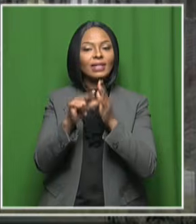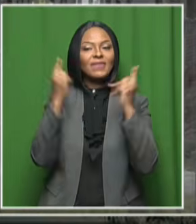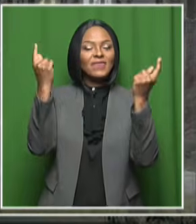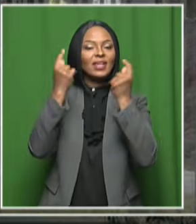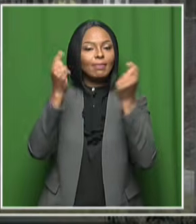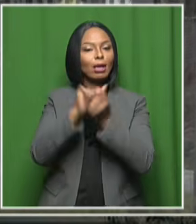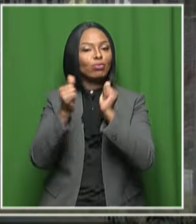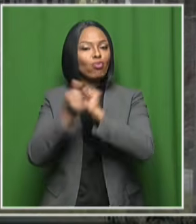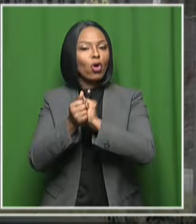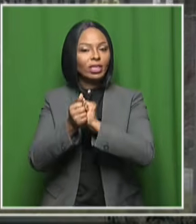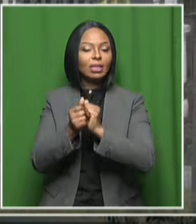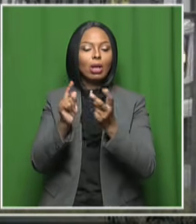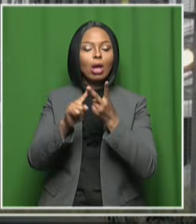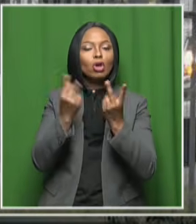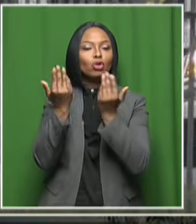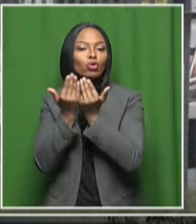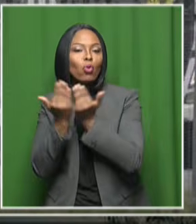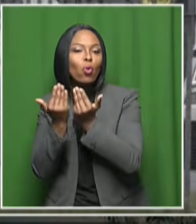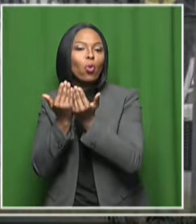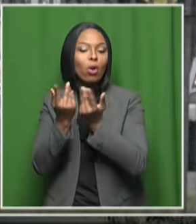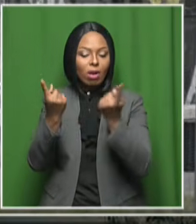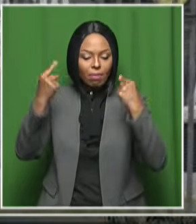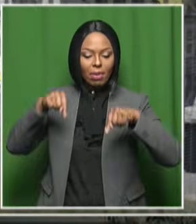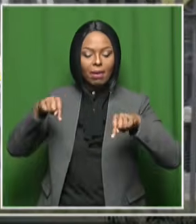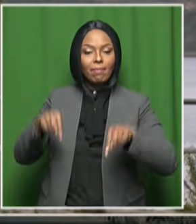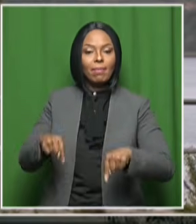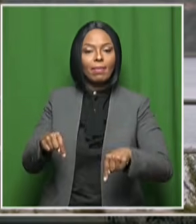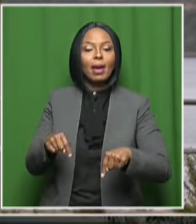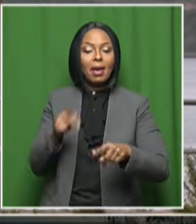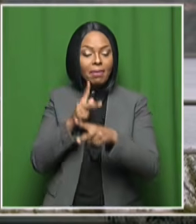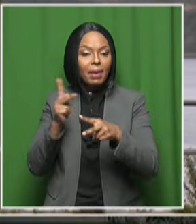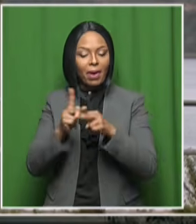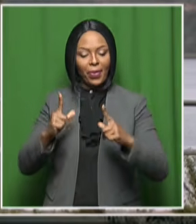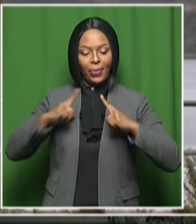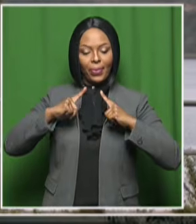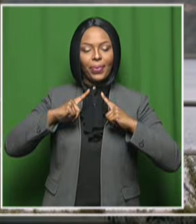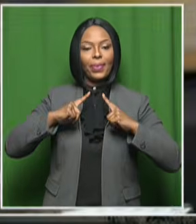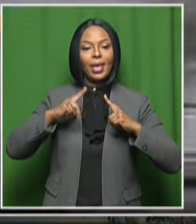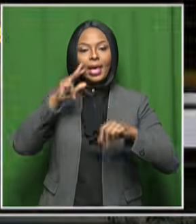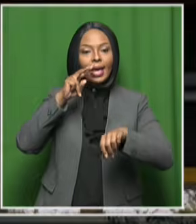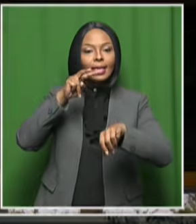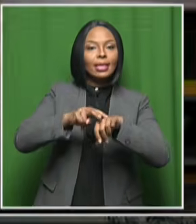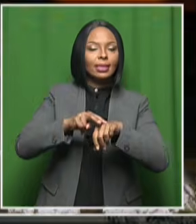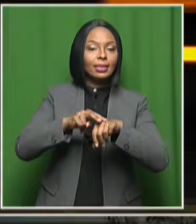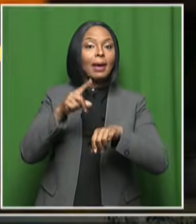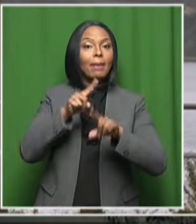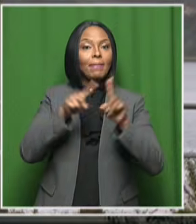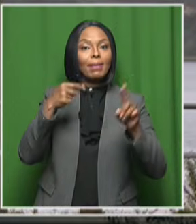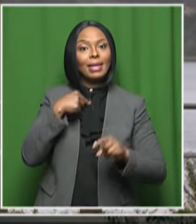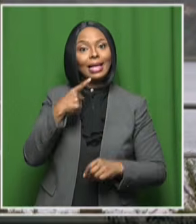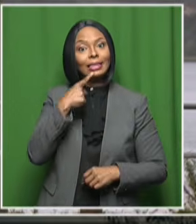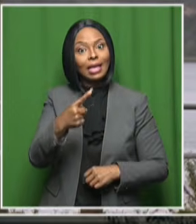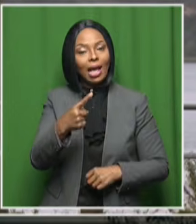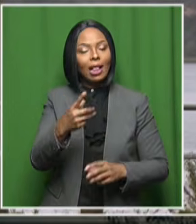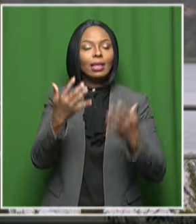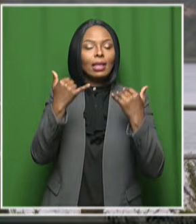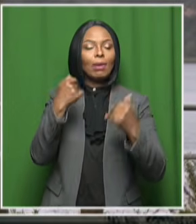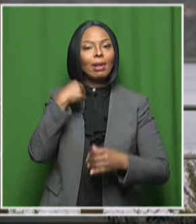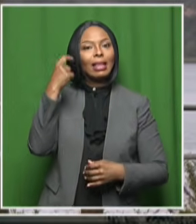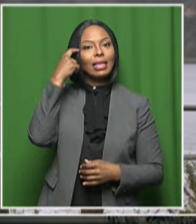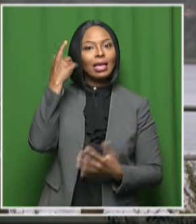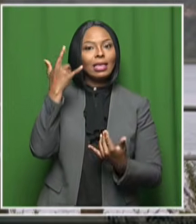Point, our schools, and we need to prepare for that. I do want to say that I think